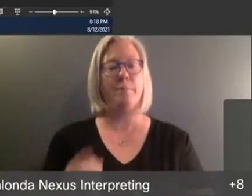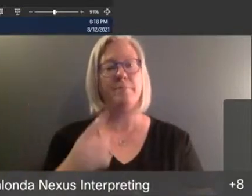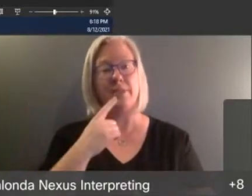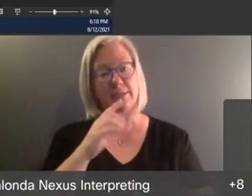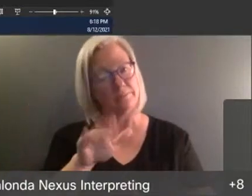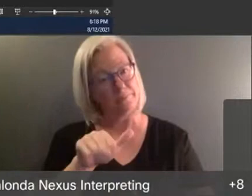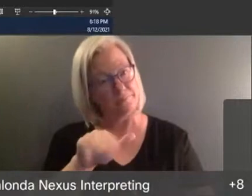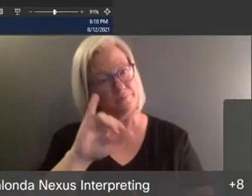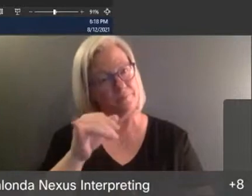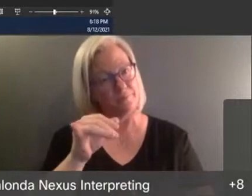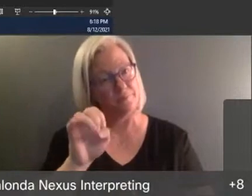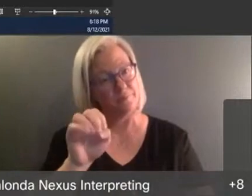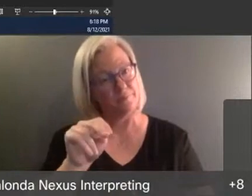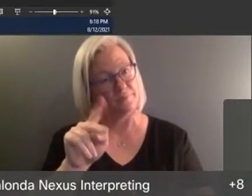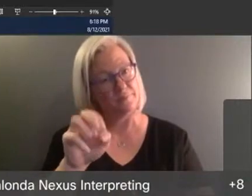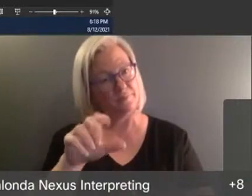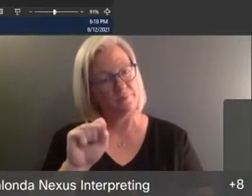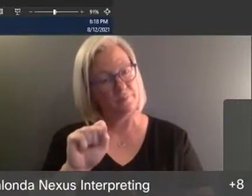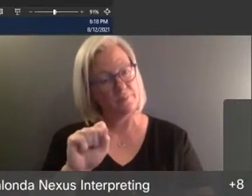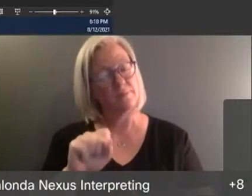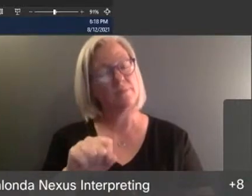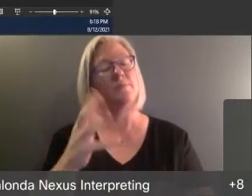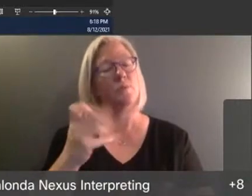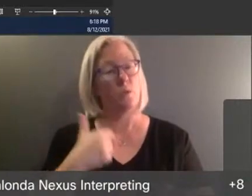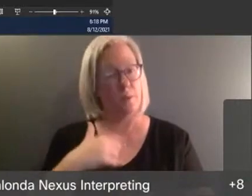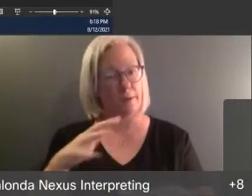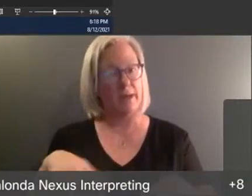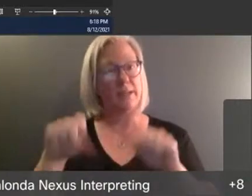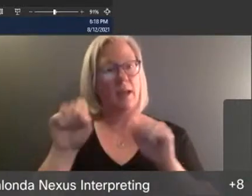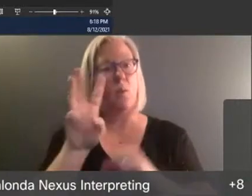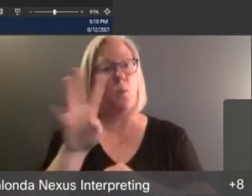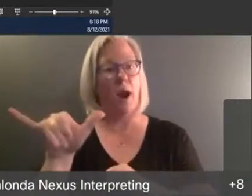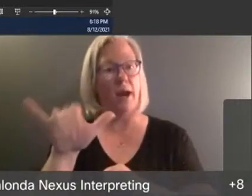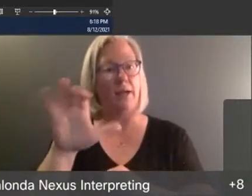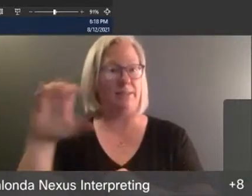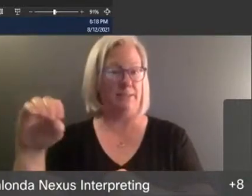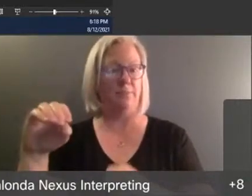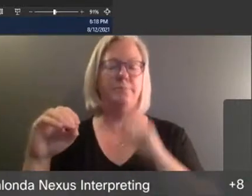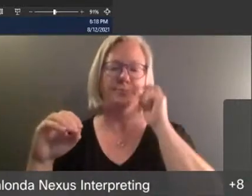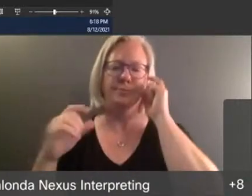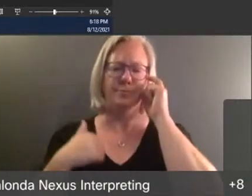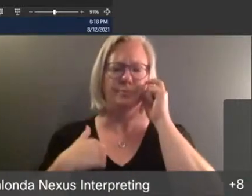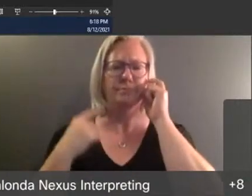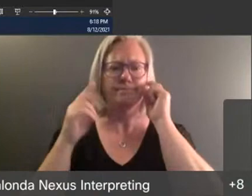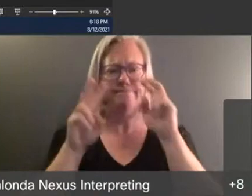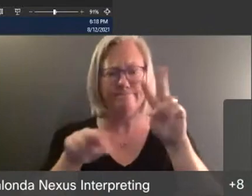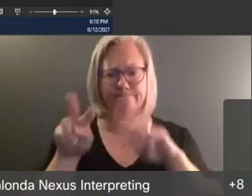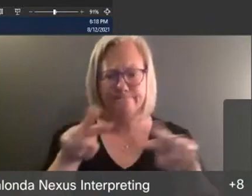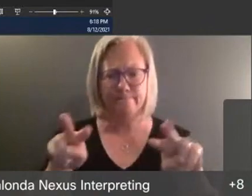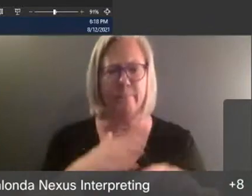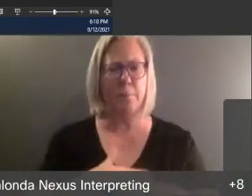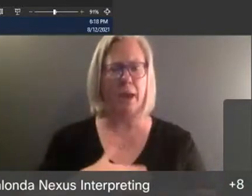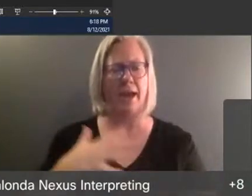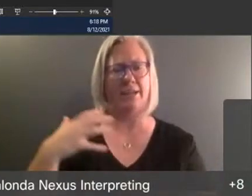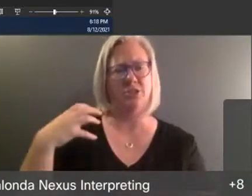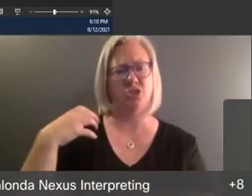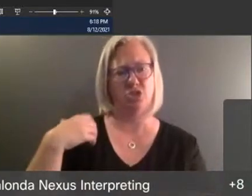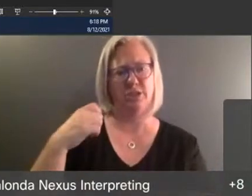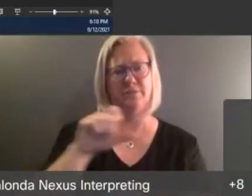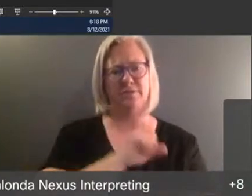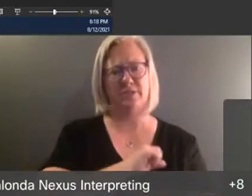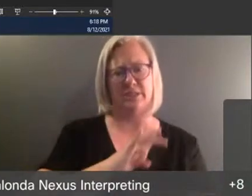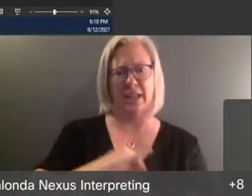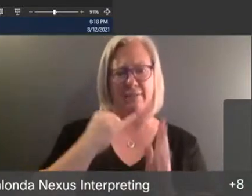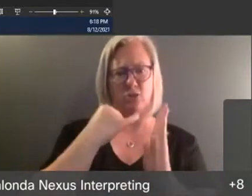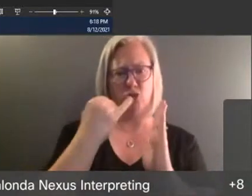Representative Jenkins, his colleague in Congress, wants me to take Wyandotte County. So I went back and I had my chief of staff draw a map to see